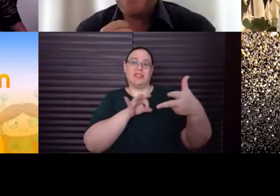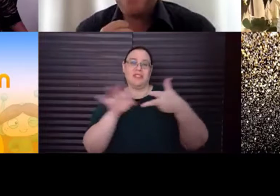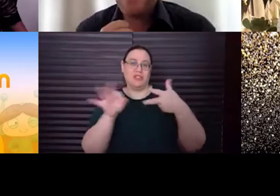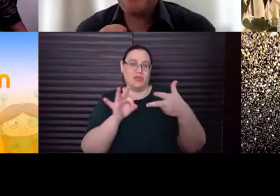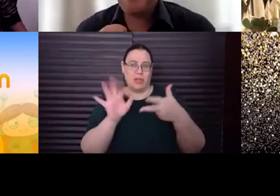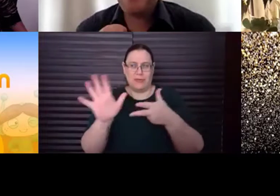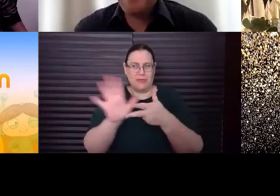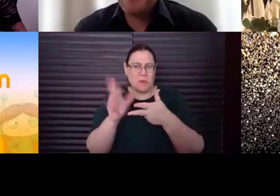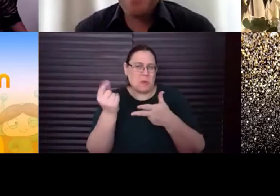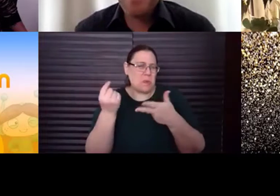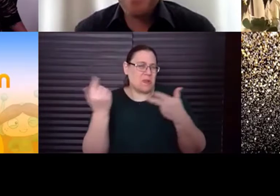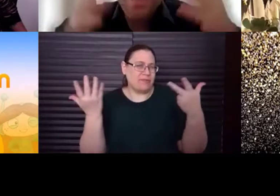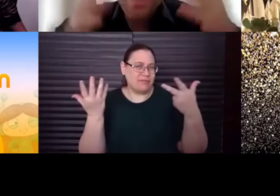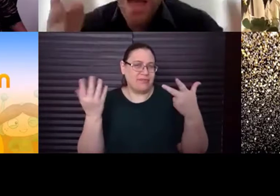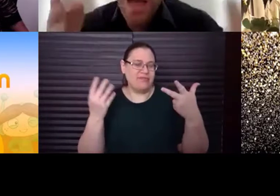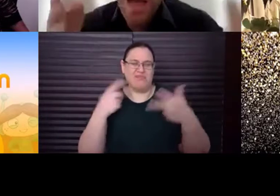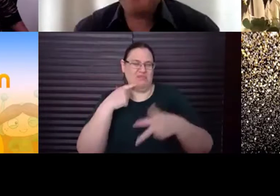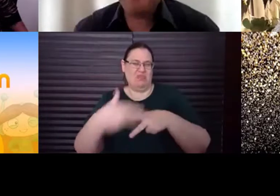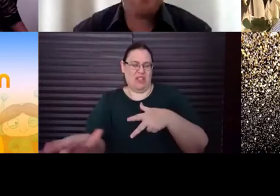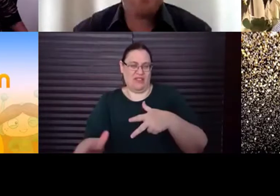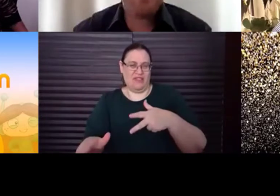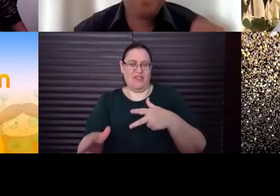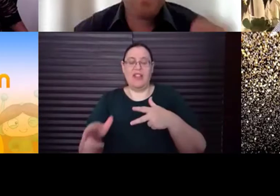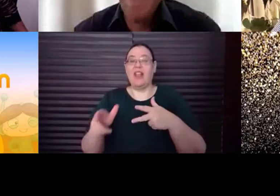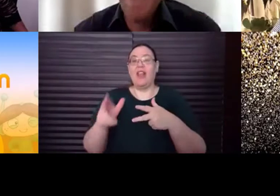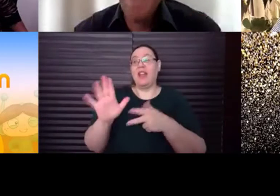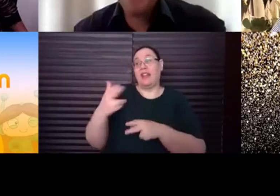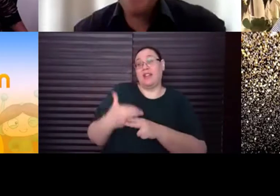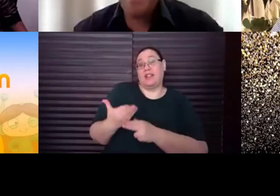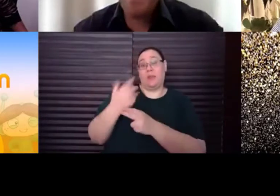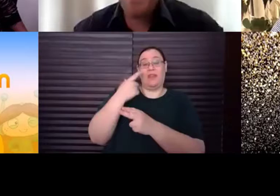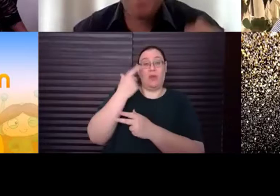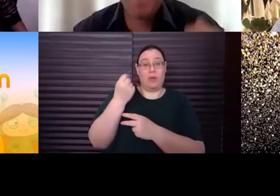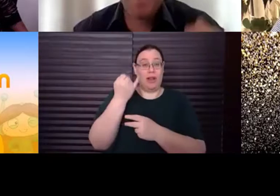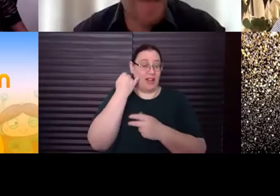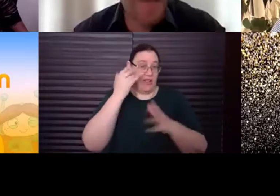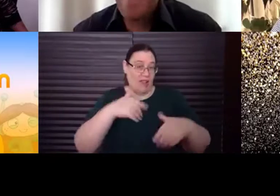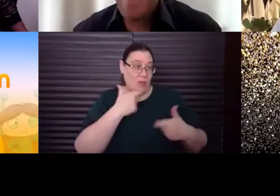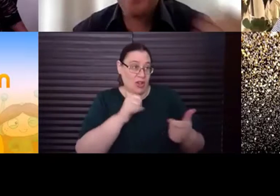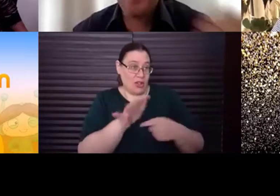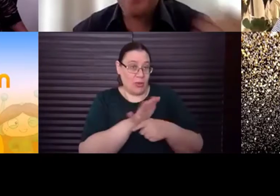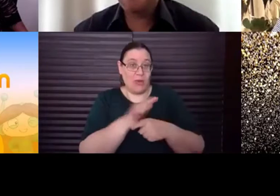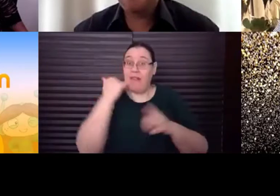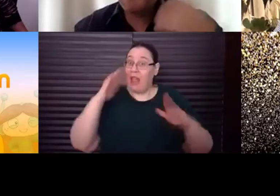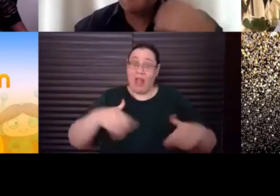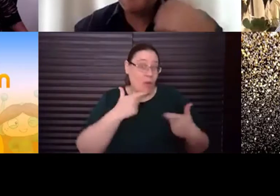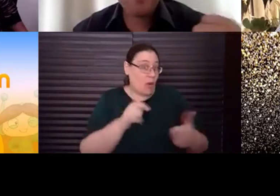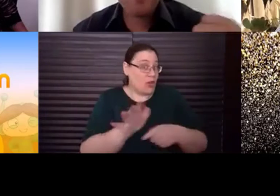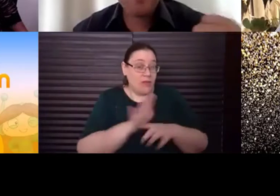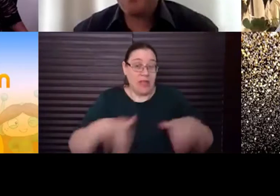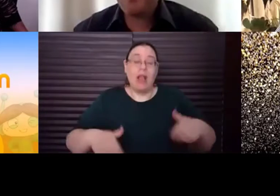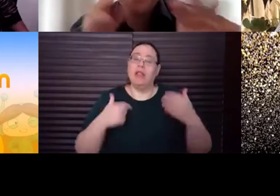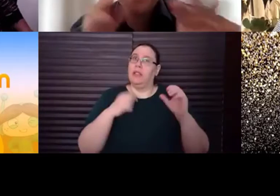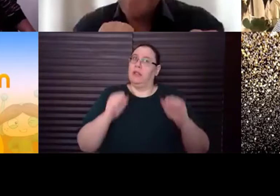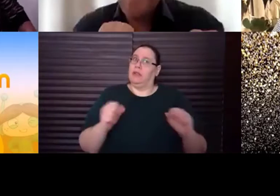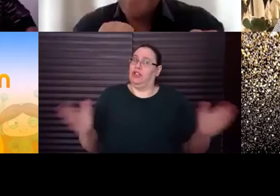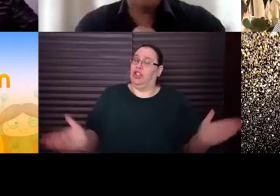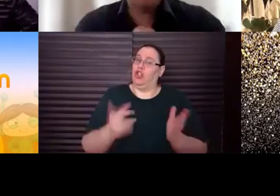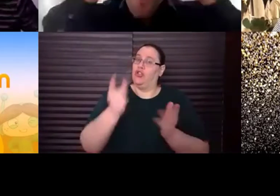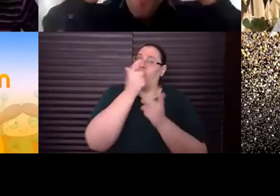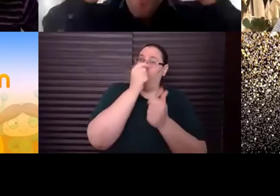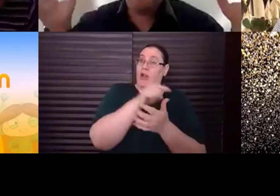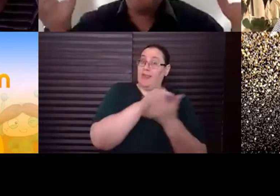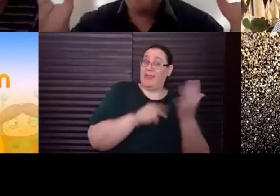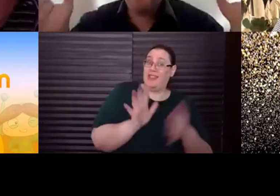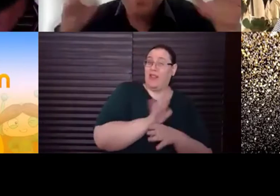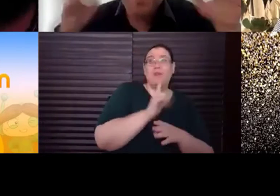film is and what they were nominated for those of you that haven't seen it yet. But if you haven't, I really encourage you to watch these films and